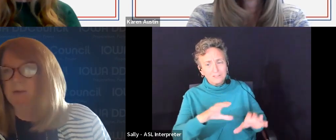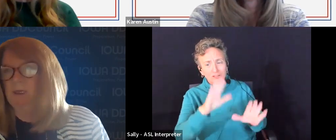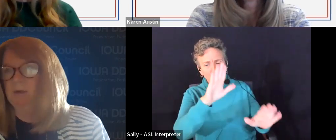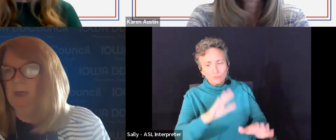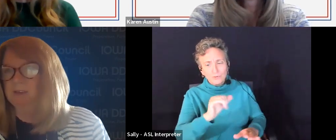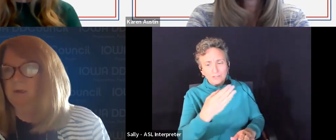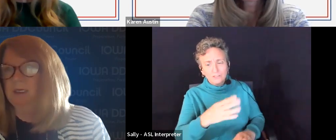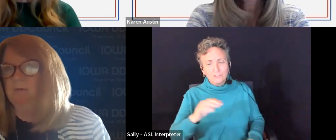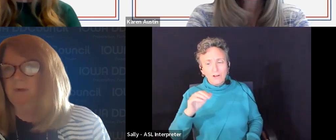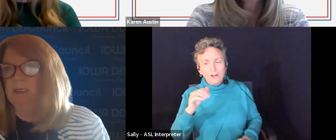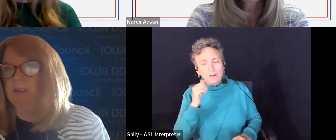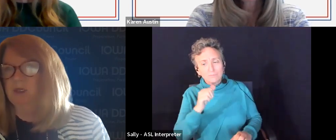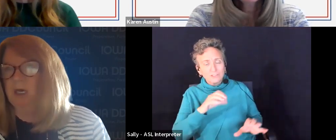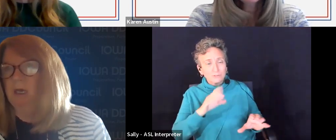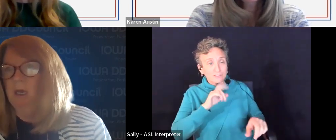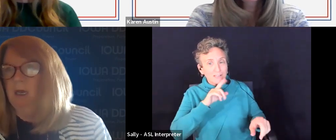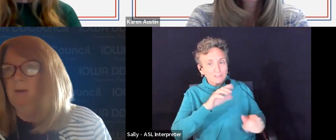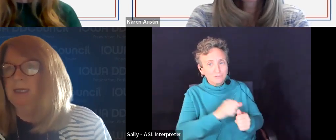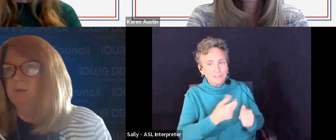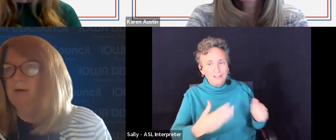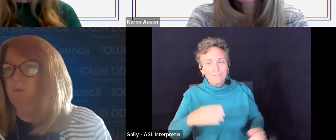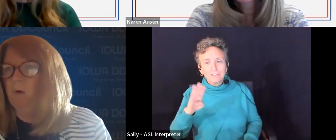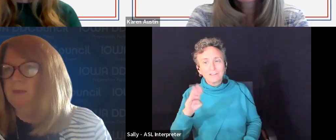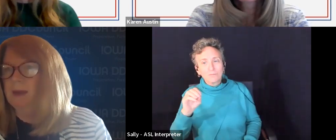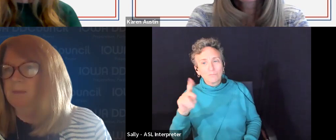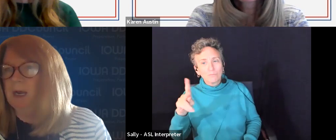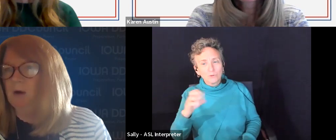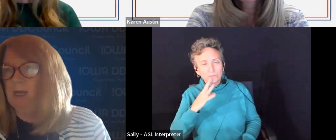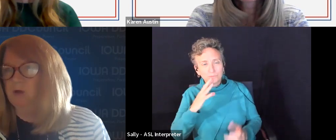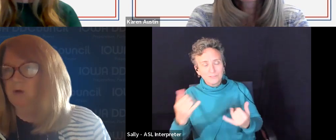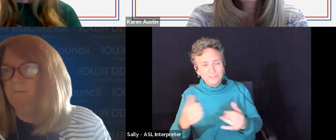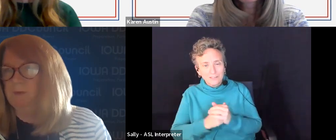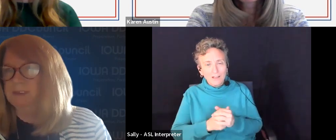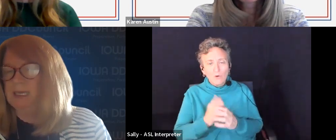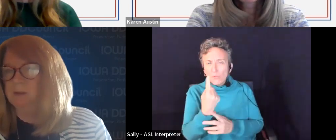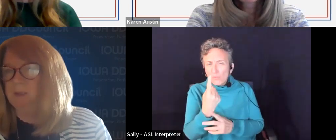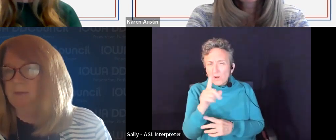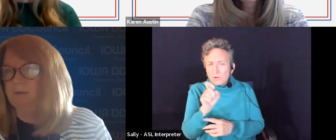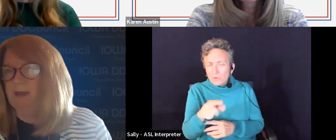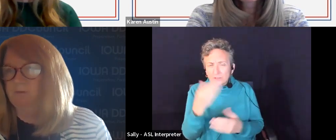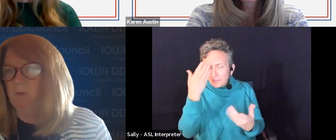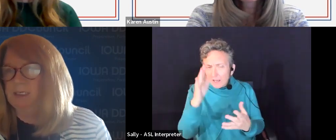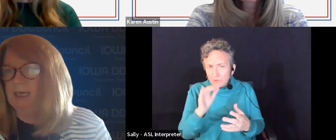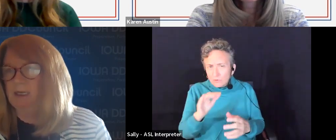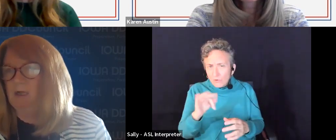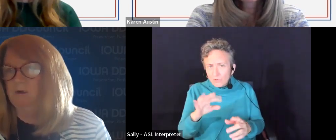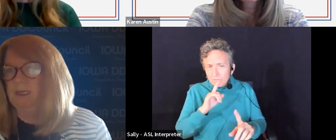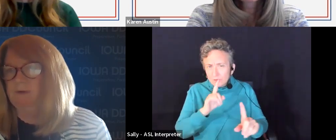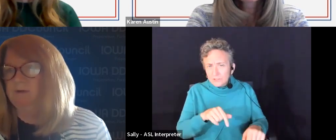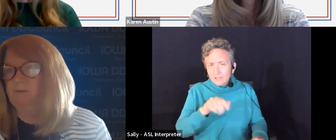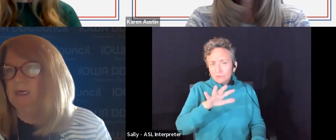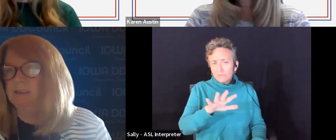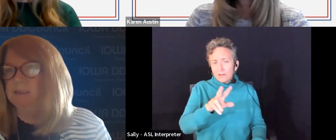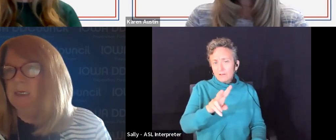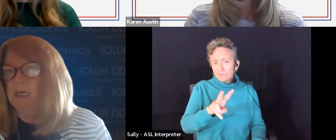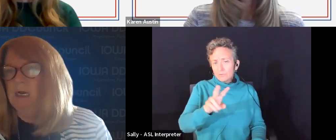them answered along the way. So thank you for that, Alicia. I do have one that I'm not quite sure if it was answered about the 529 college